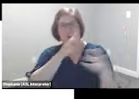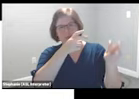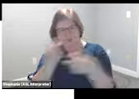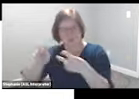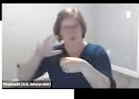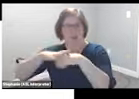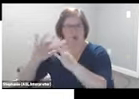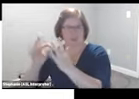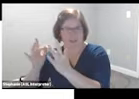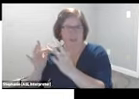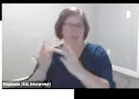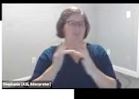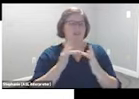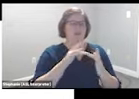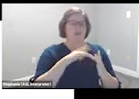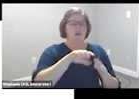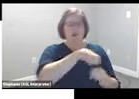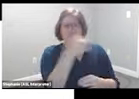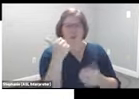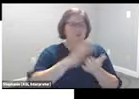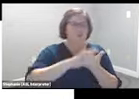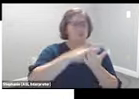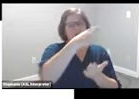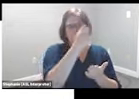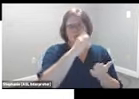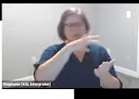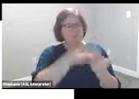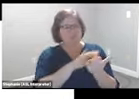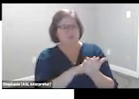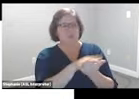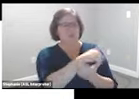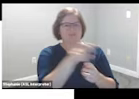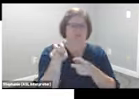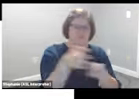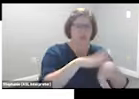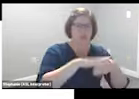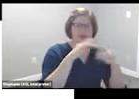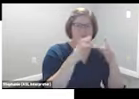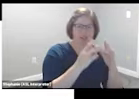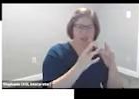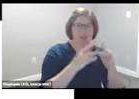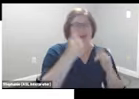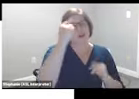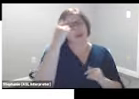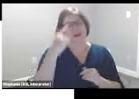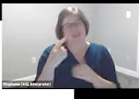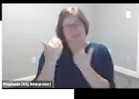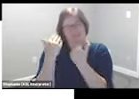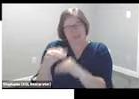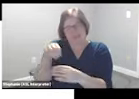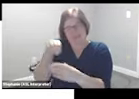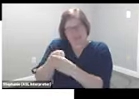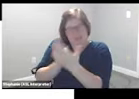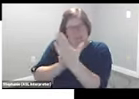where we can actually do that are also online. And limited in-person research can be undertaken. Theoretical research has